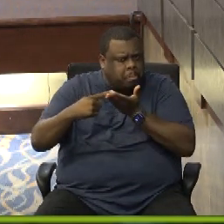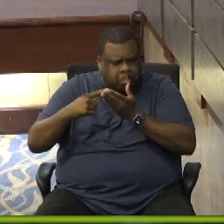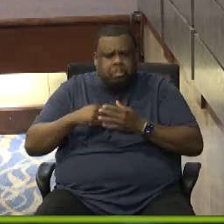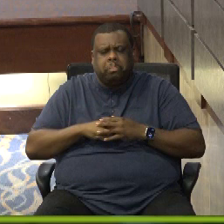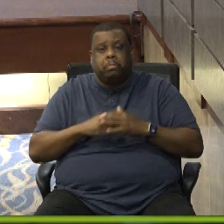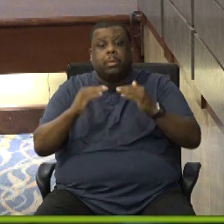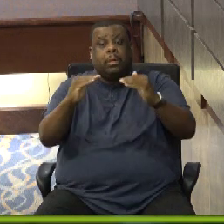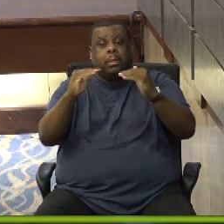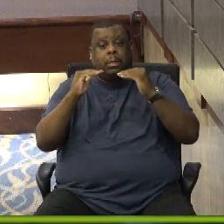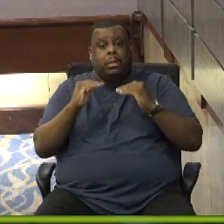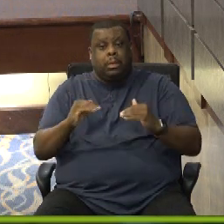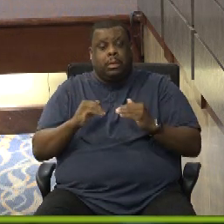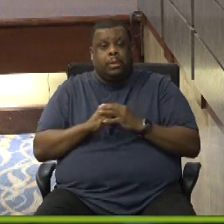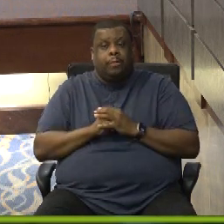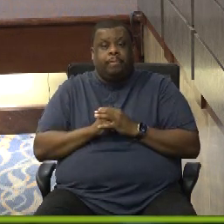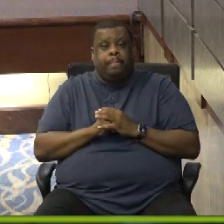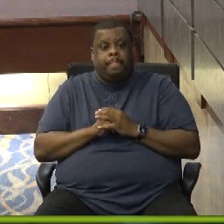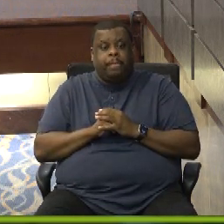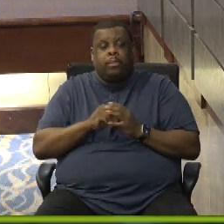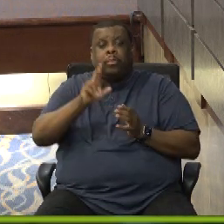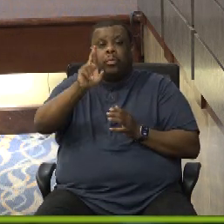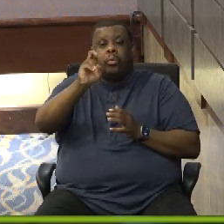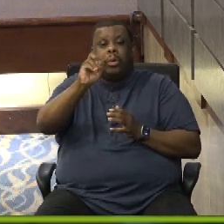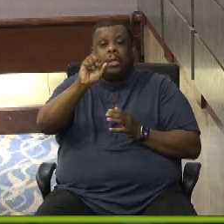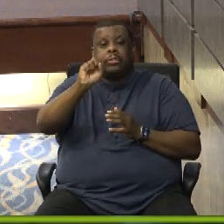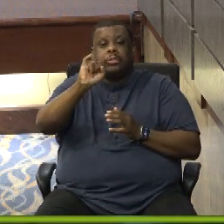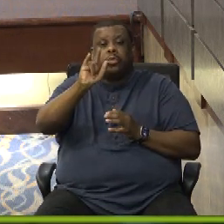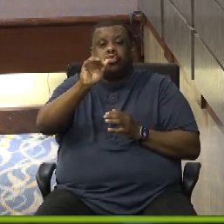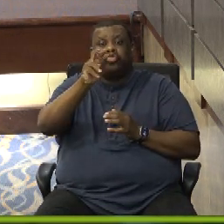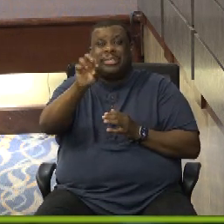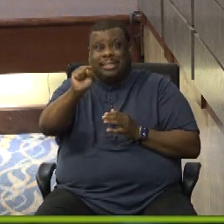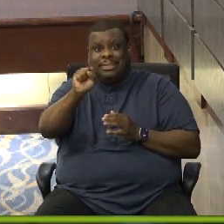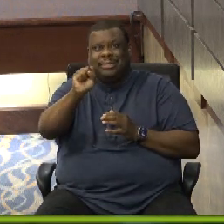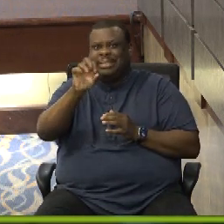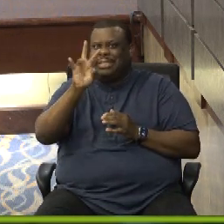72 resolutions today, and I will highlight a few